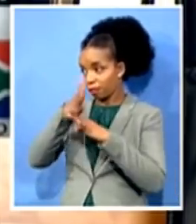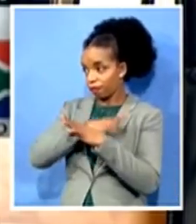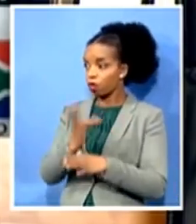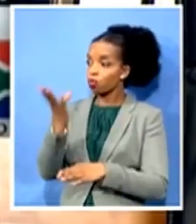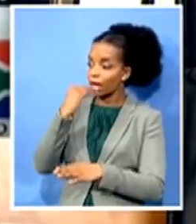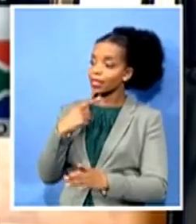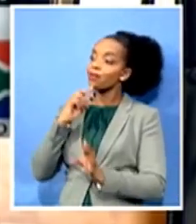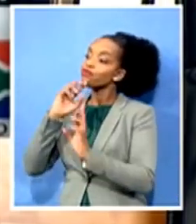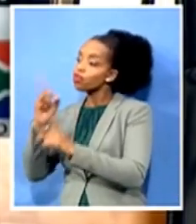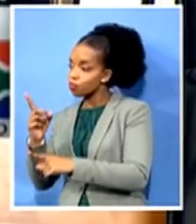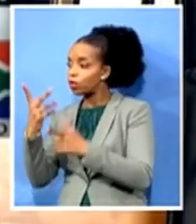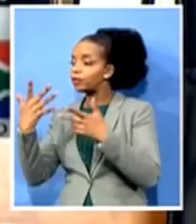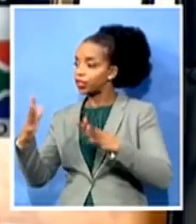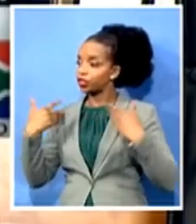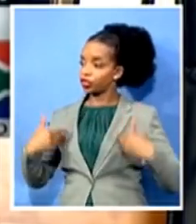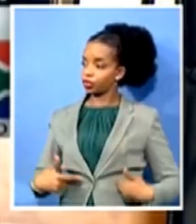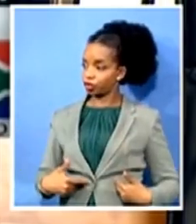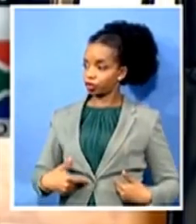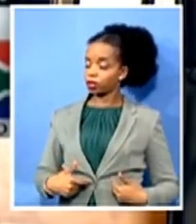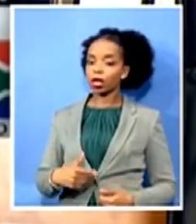question, I was even told that